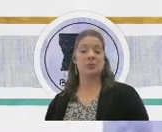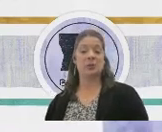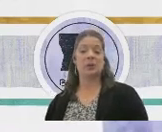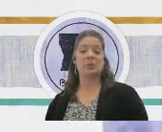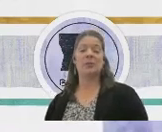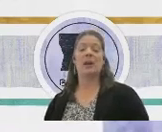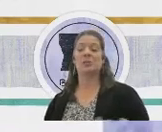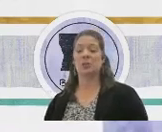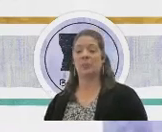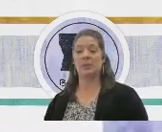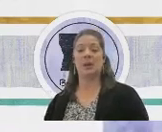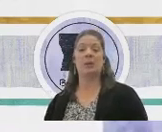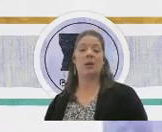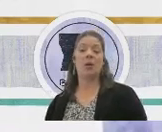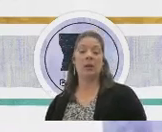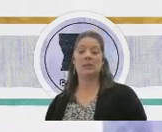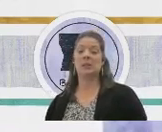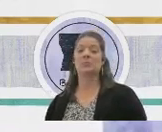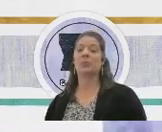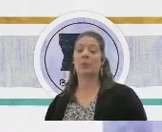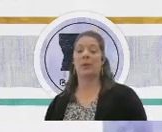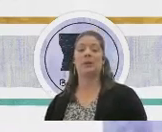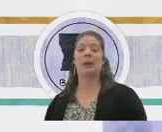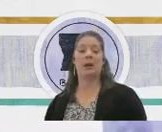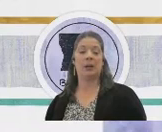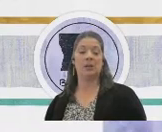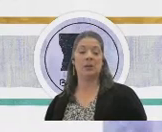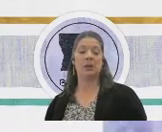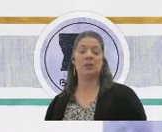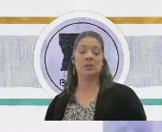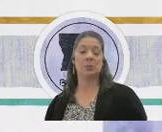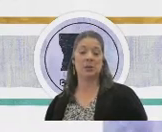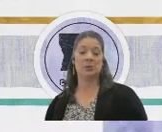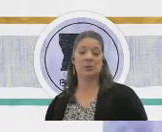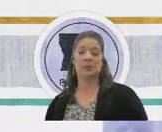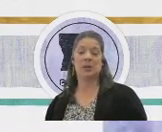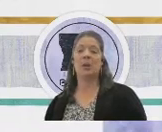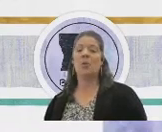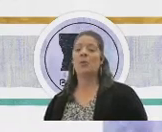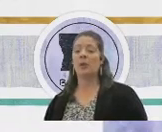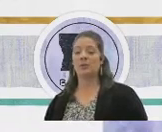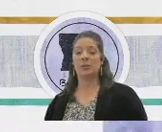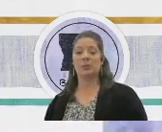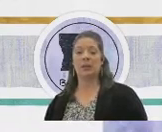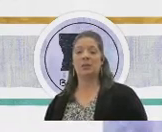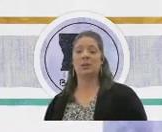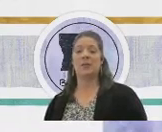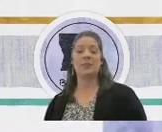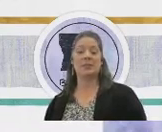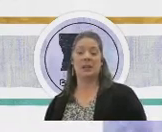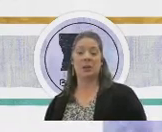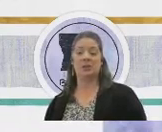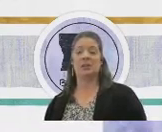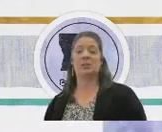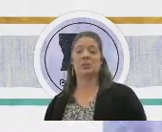that user agreement that should have been signed by all entities before they were allowed entry into this particular system. We've also linked